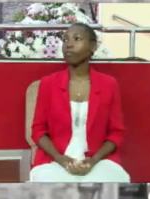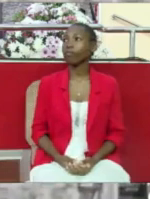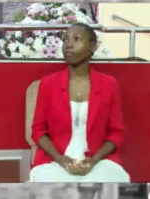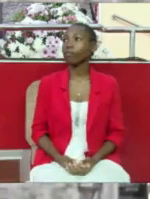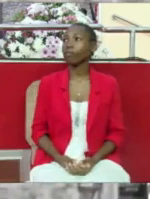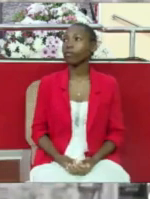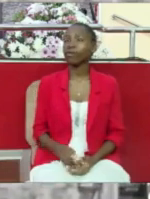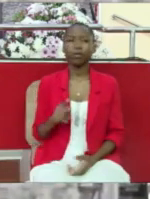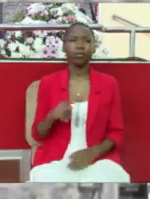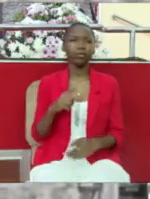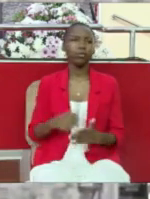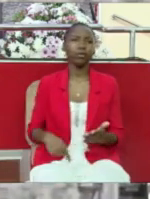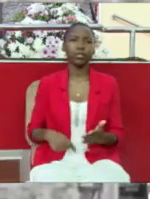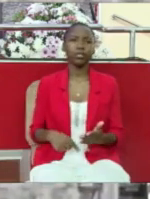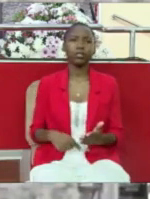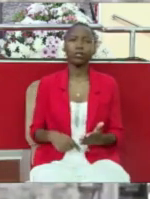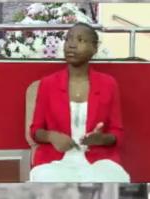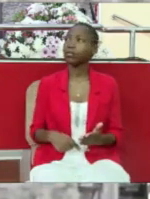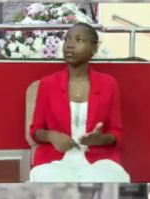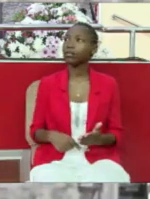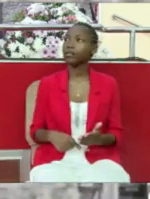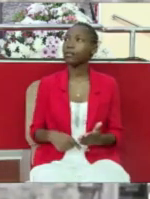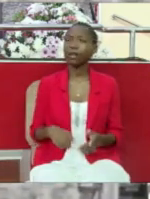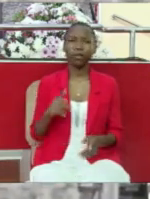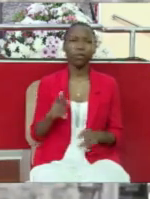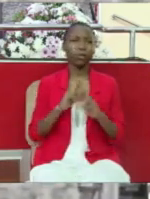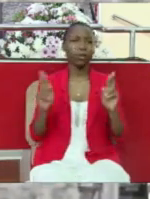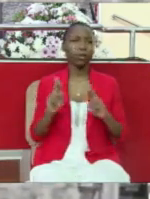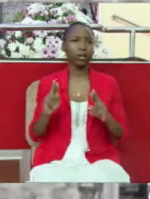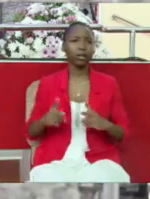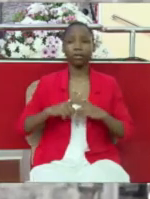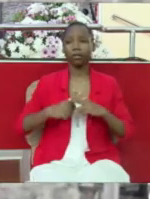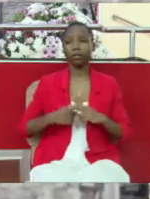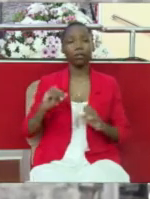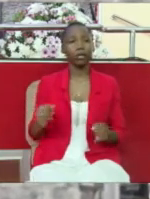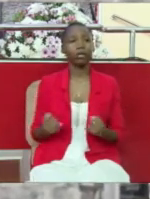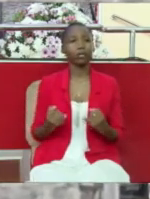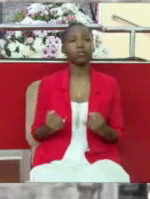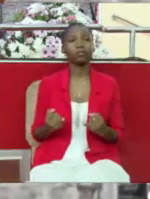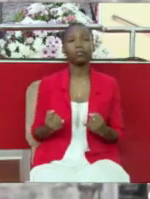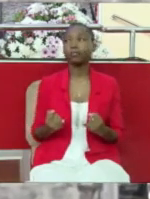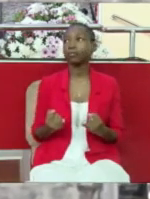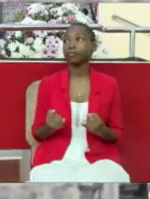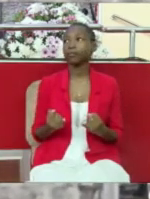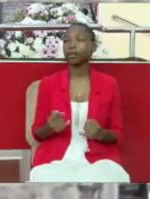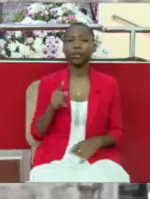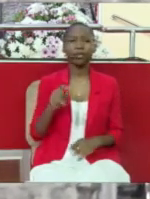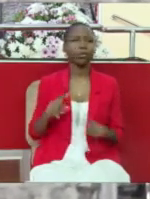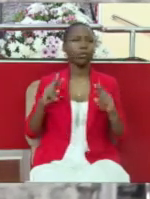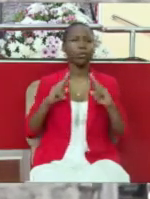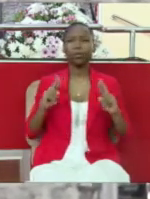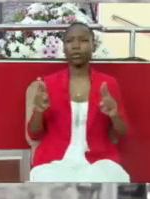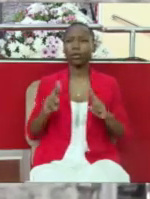to do about him? Utafanya nini? Are you ready for a new beginning? Je, uko tayari kwa mwanzo mpya? Are you ready to have your palm branches to him? Uko